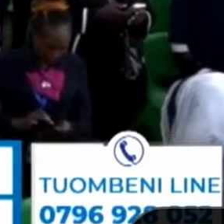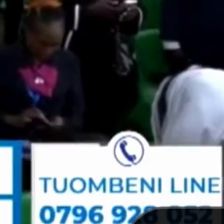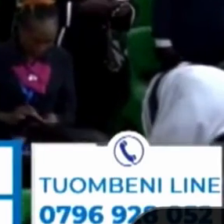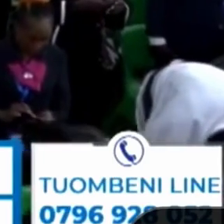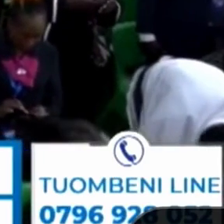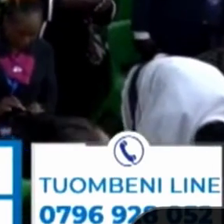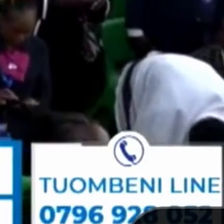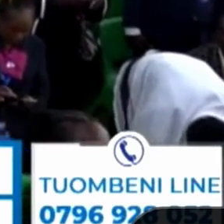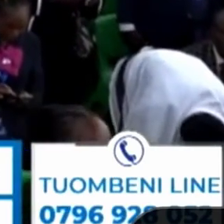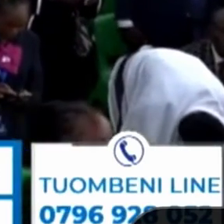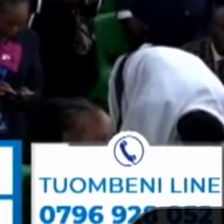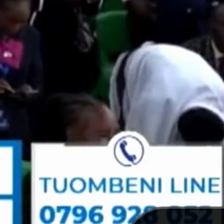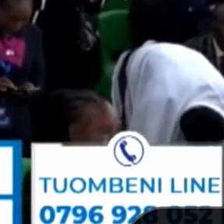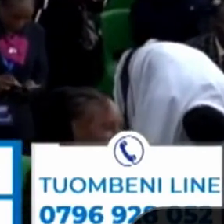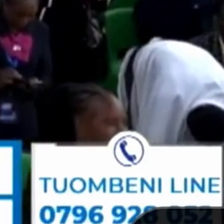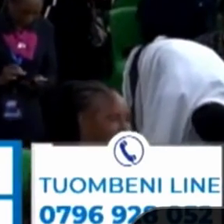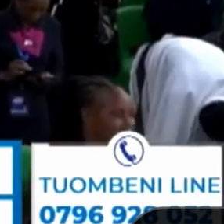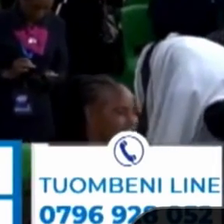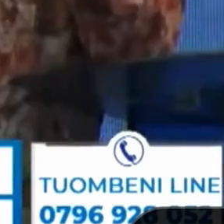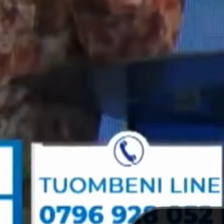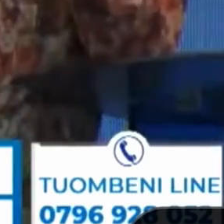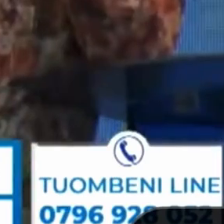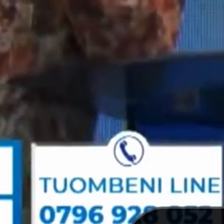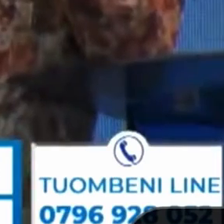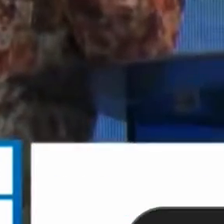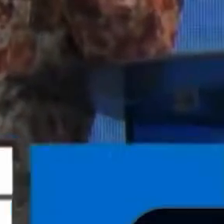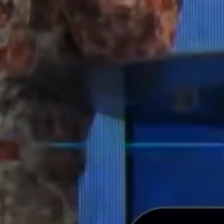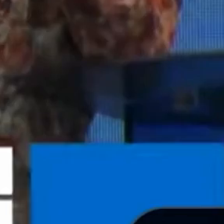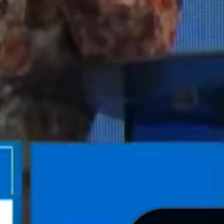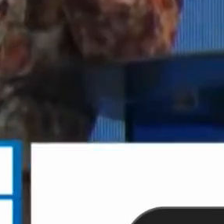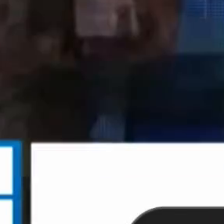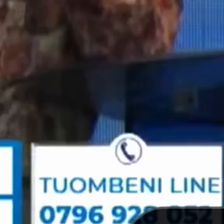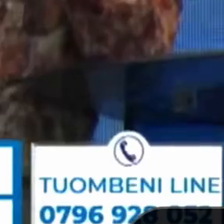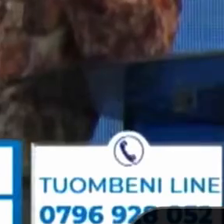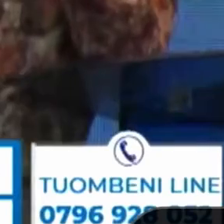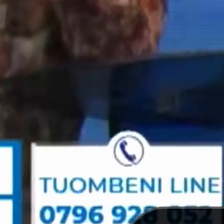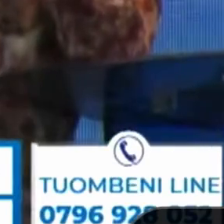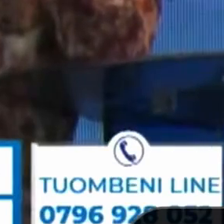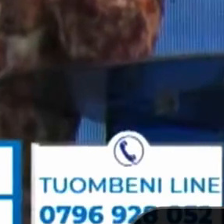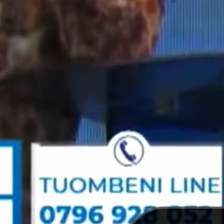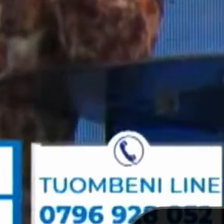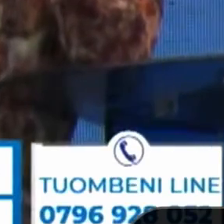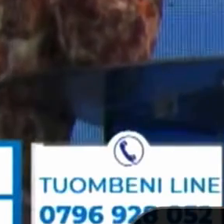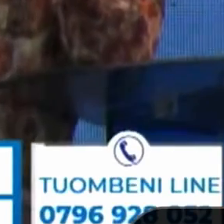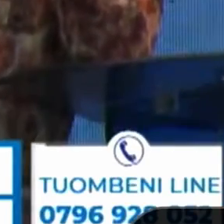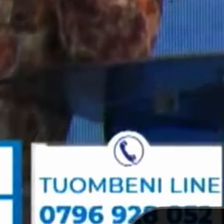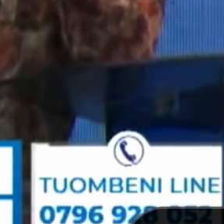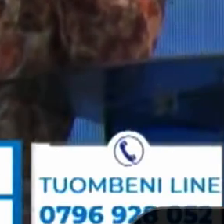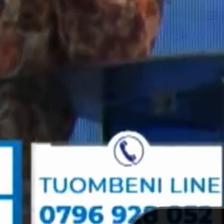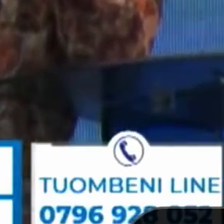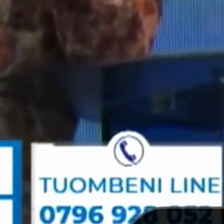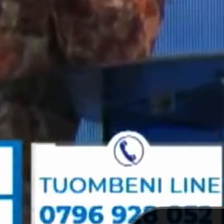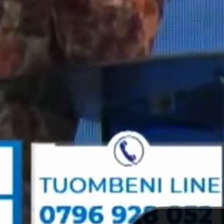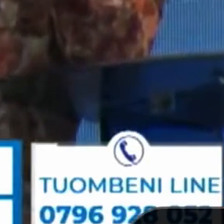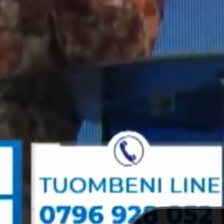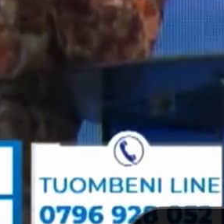Maneno la Bwana hili. Every time we offer to the Lord, tunapomtolea Bwana wakati wote, we offer him that which he will multiply. Tunamtolea kile ambacho atazidisha. A little